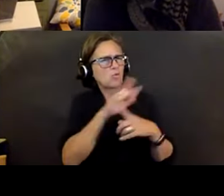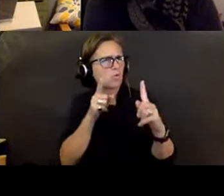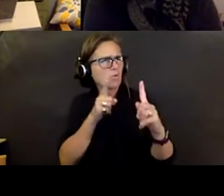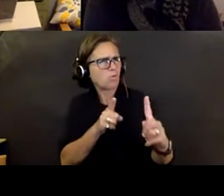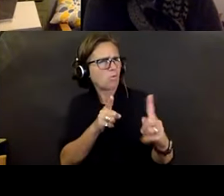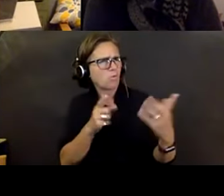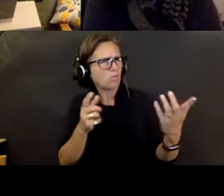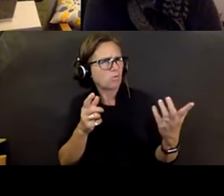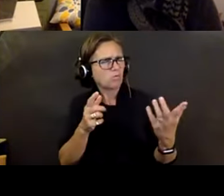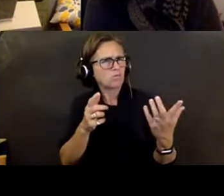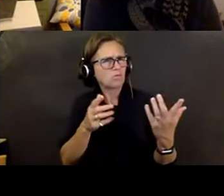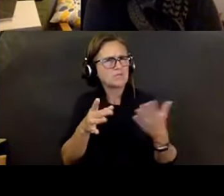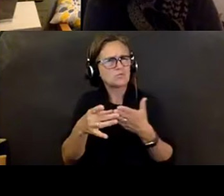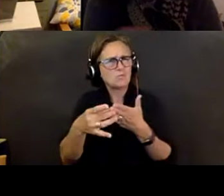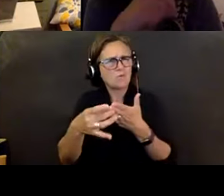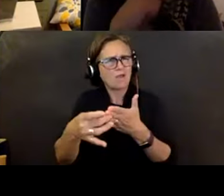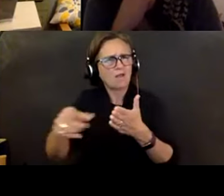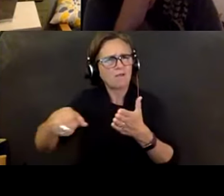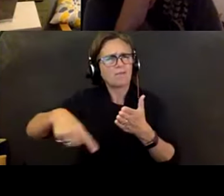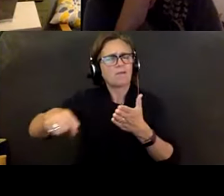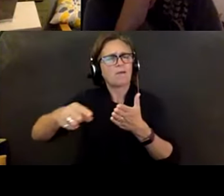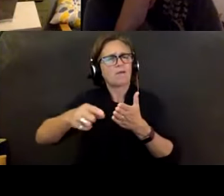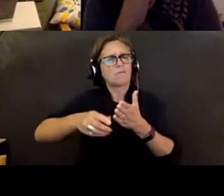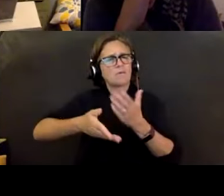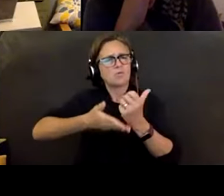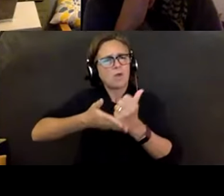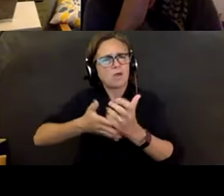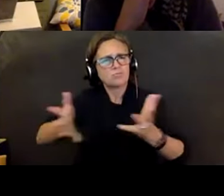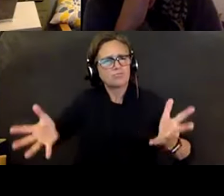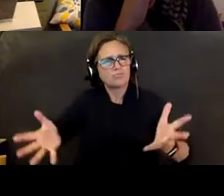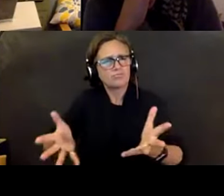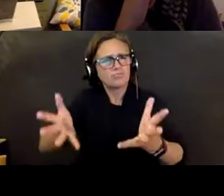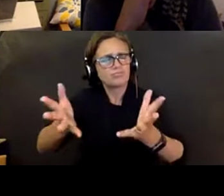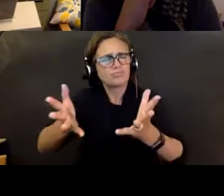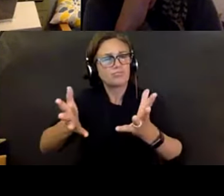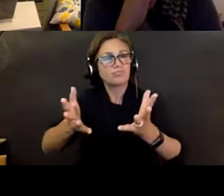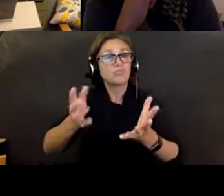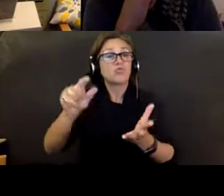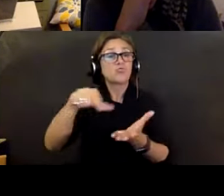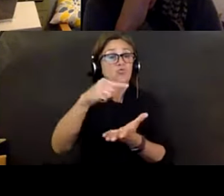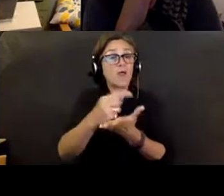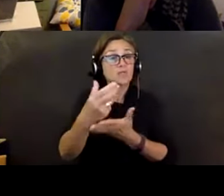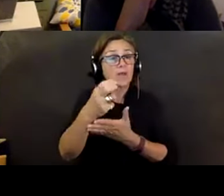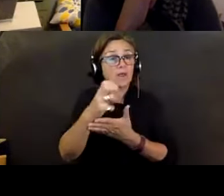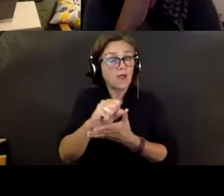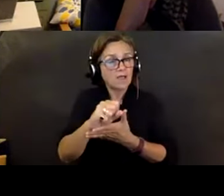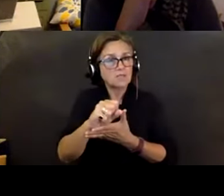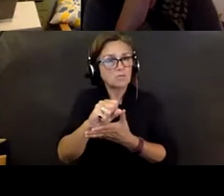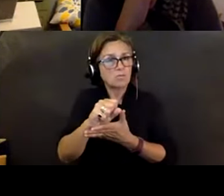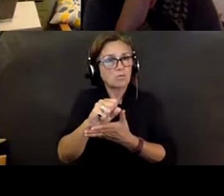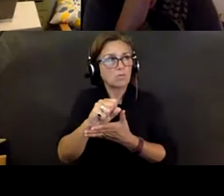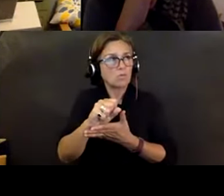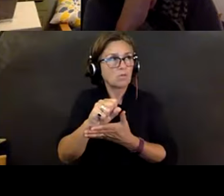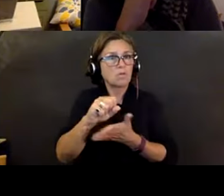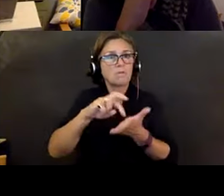define success, to be healthy. And graduating high school is important to health. Kids who don't graduate high school, who don't